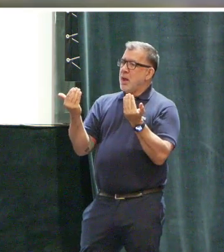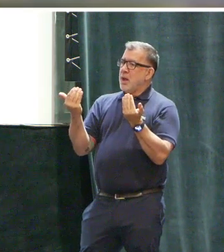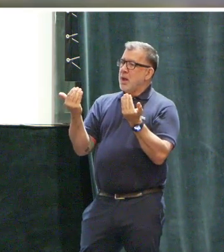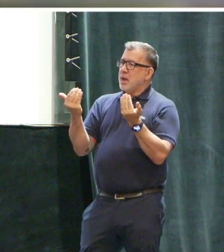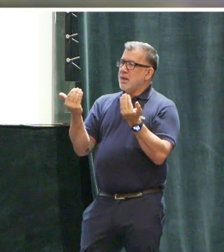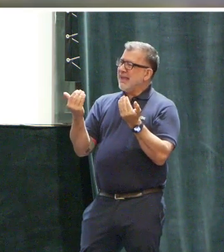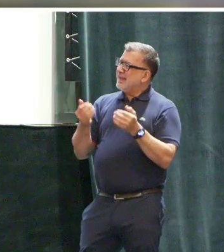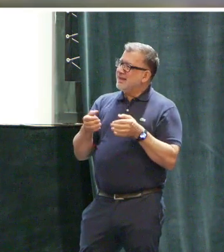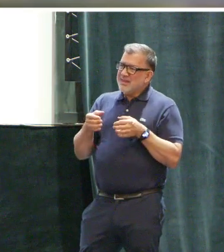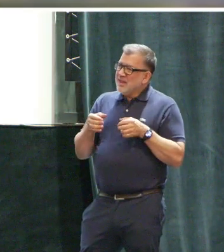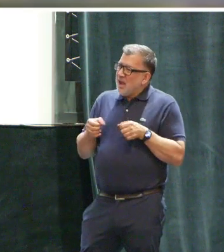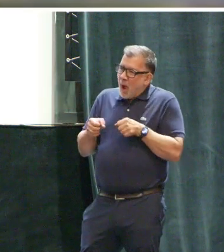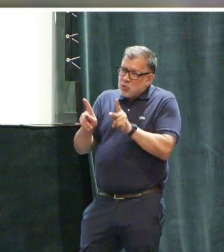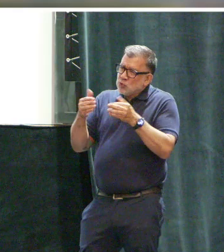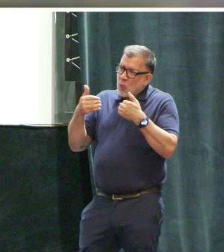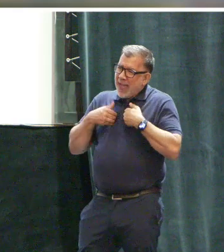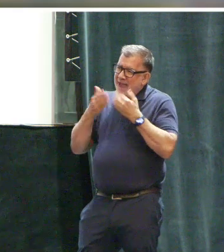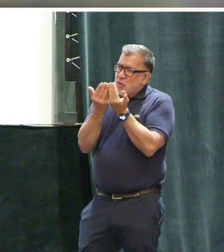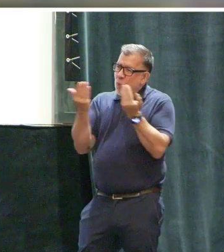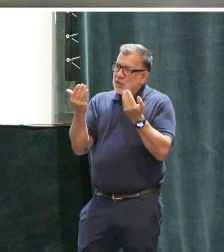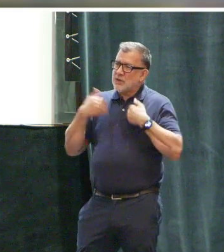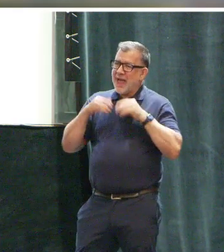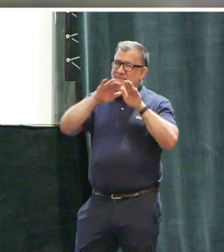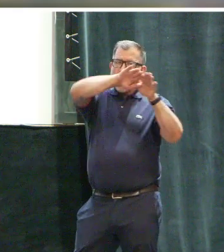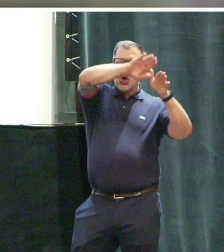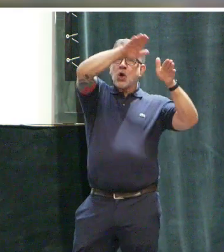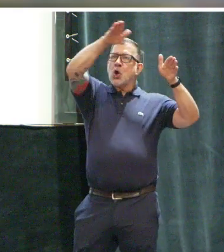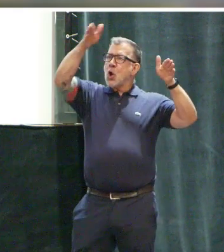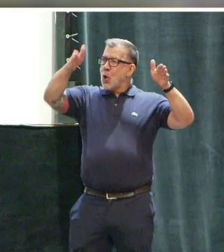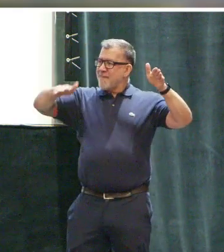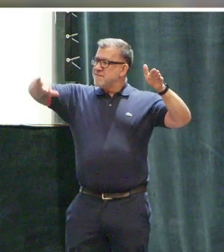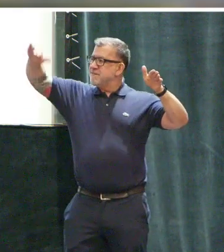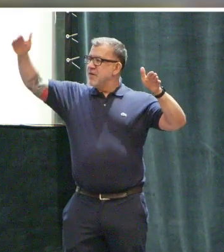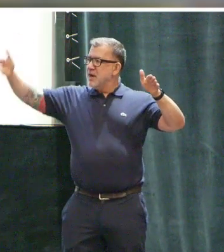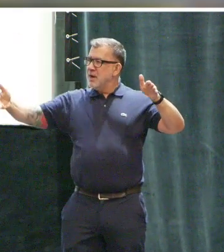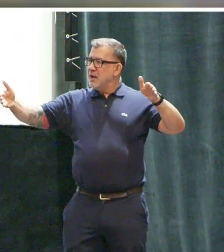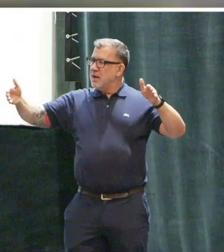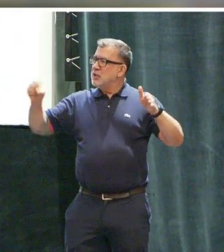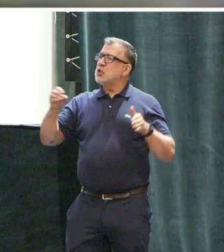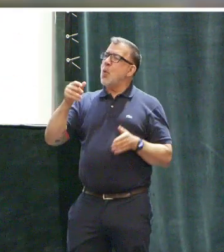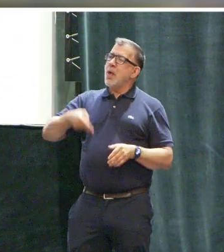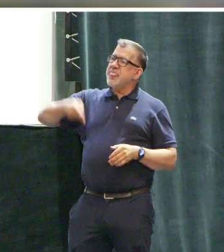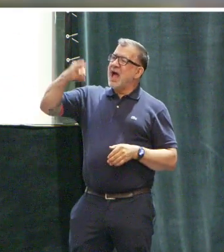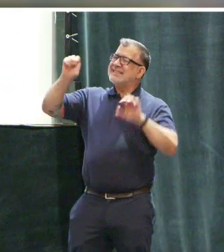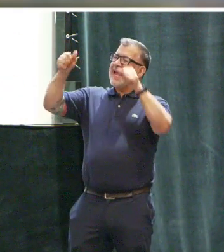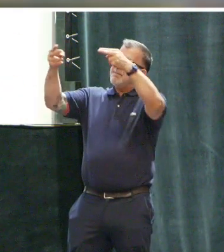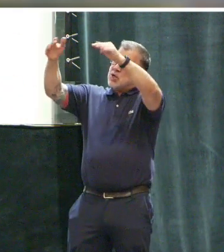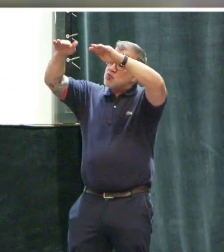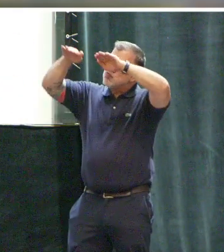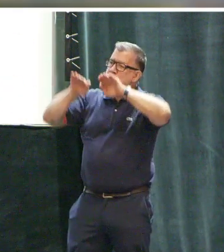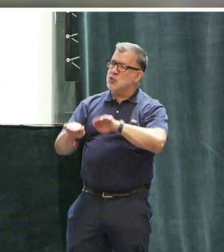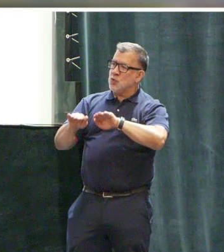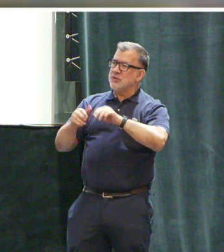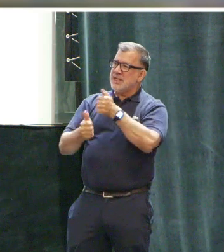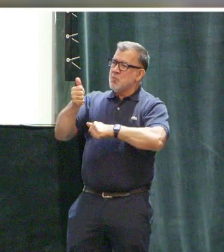an arc or a curve on them, which would allow the heights to be reduced in most areas. And the